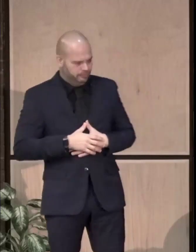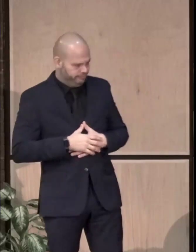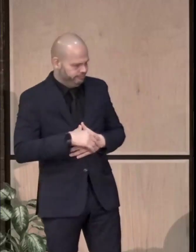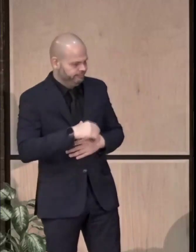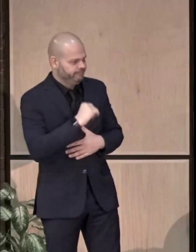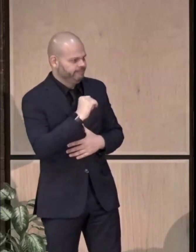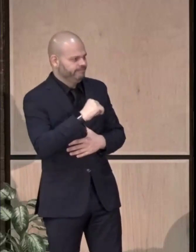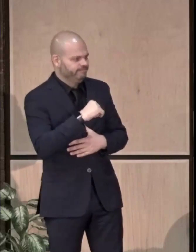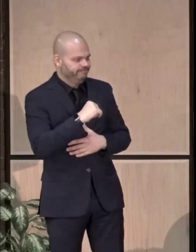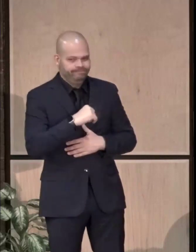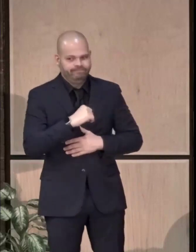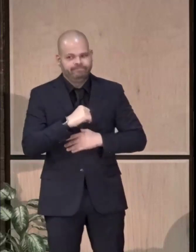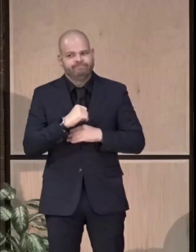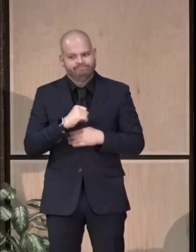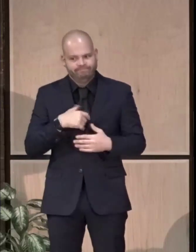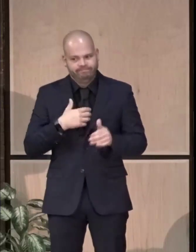regarding his profile and.